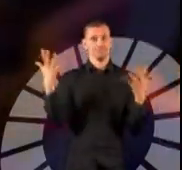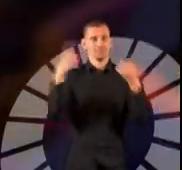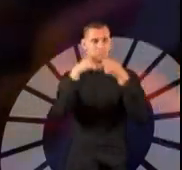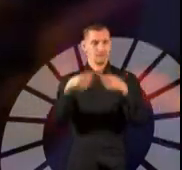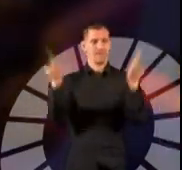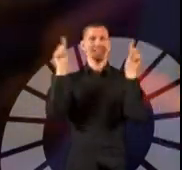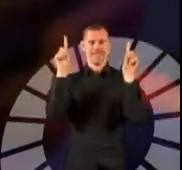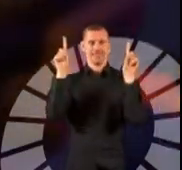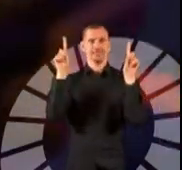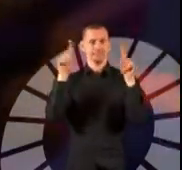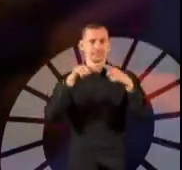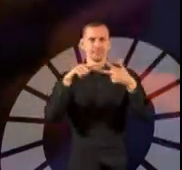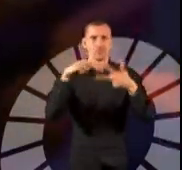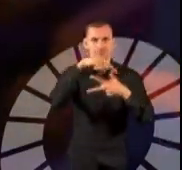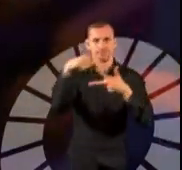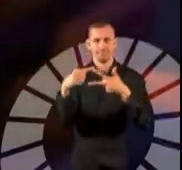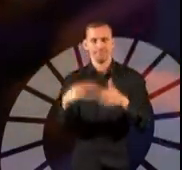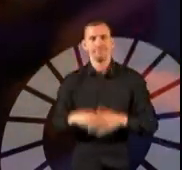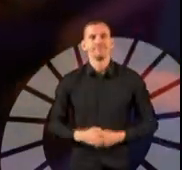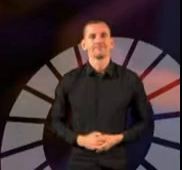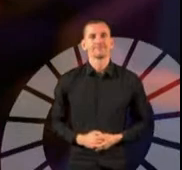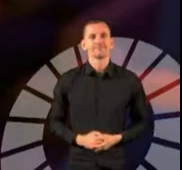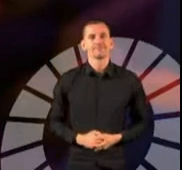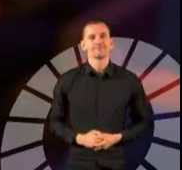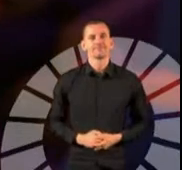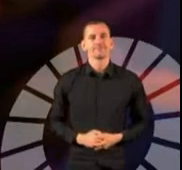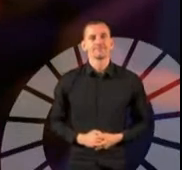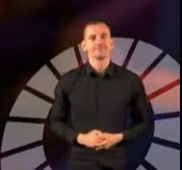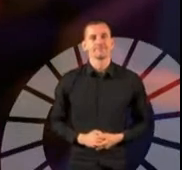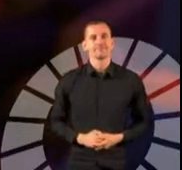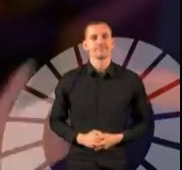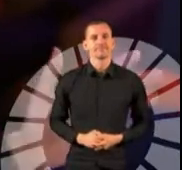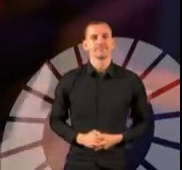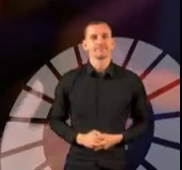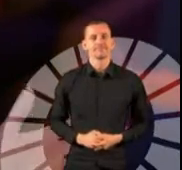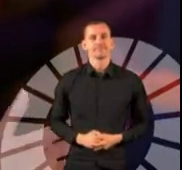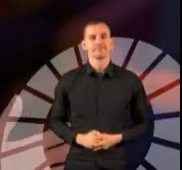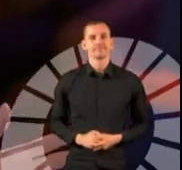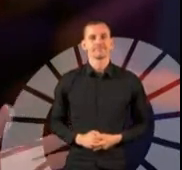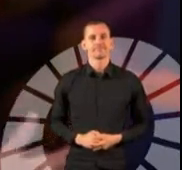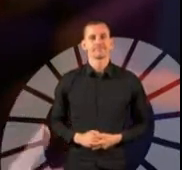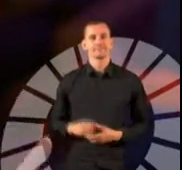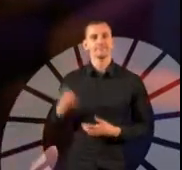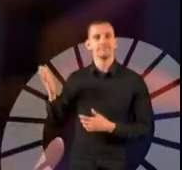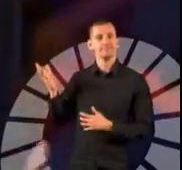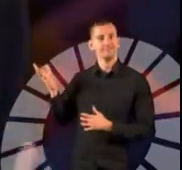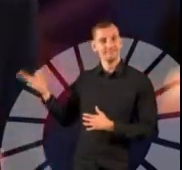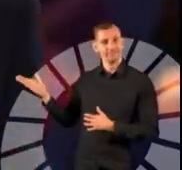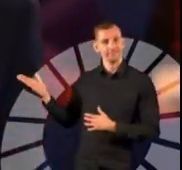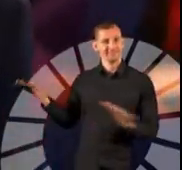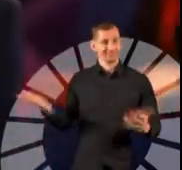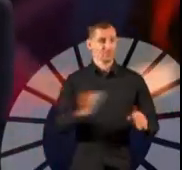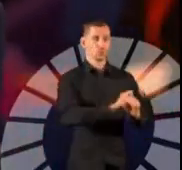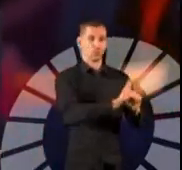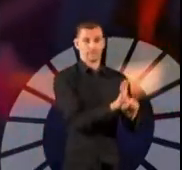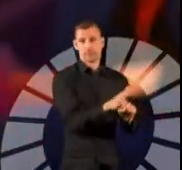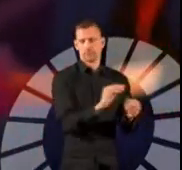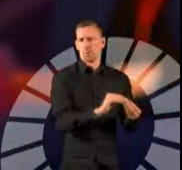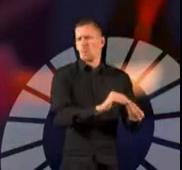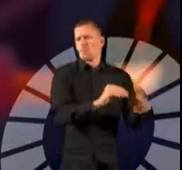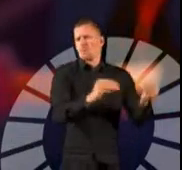terms of higher studies. And the pandemic that we're currently going through came and